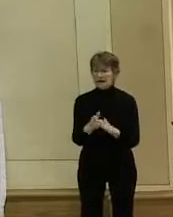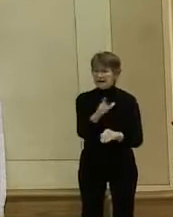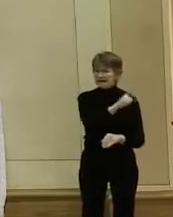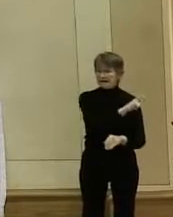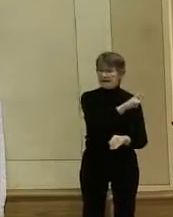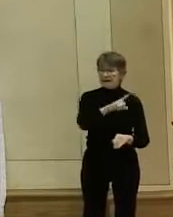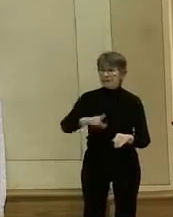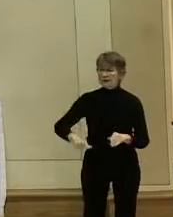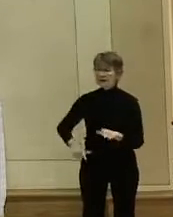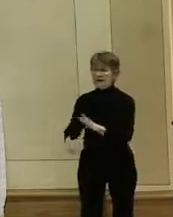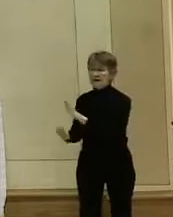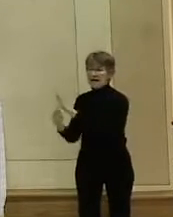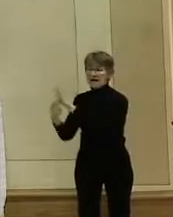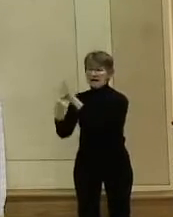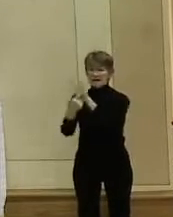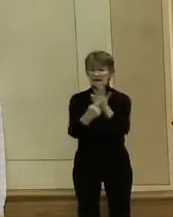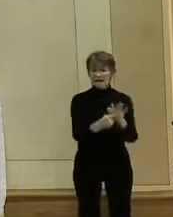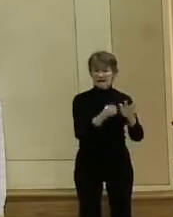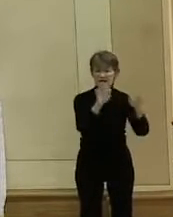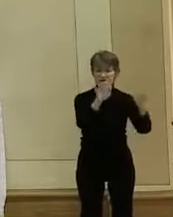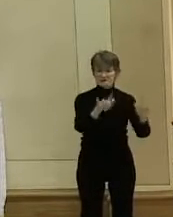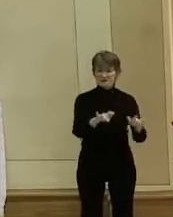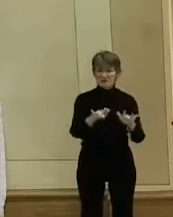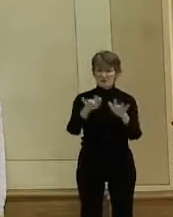eleison, Kyrie